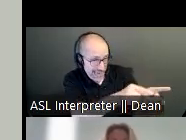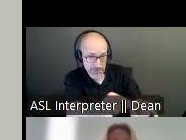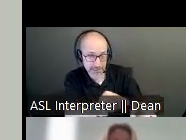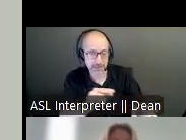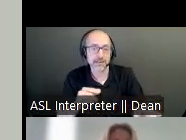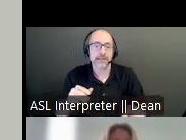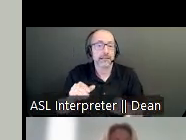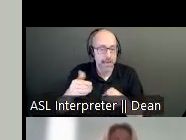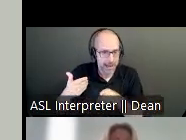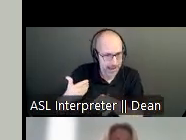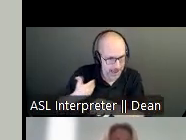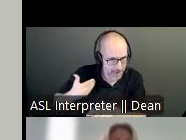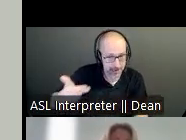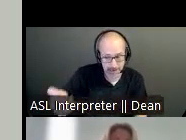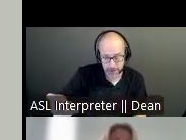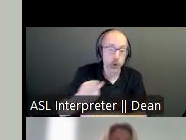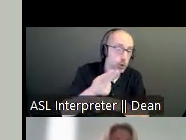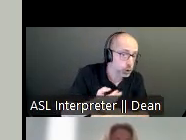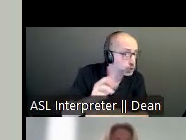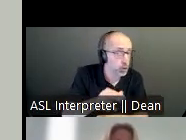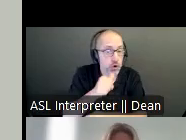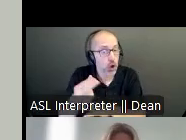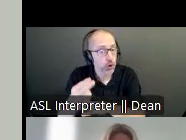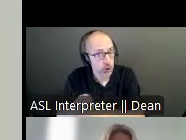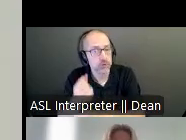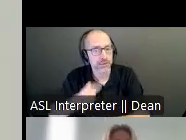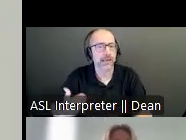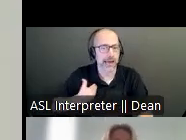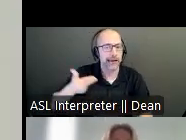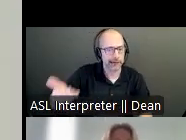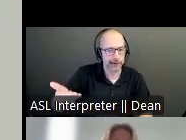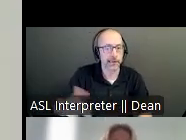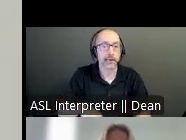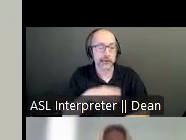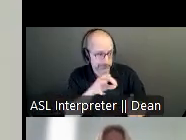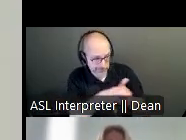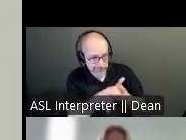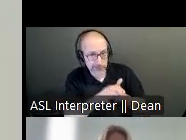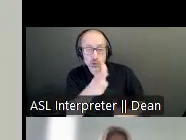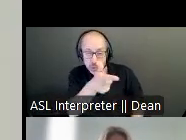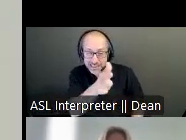was used or not, was present in 26% of the time.